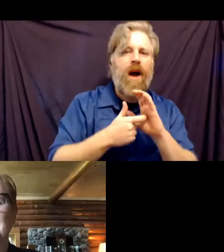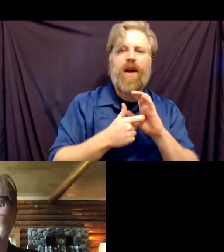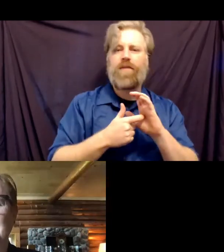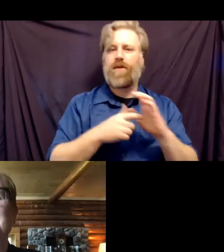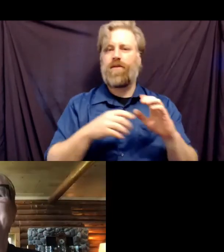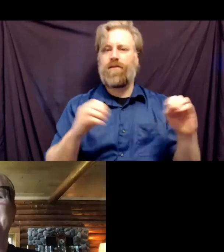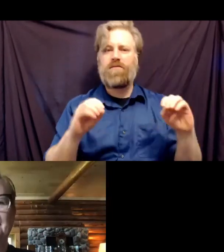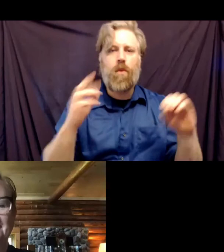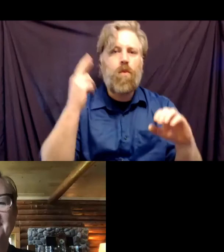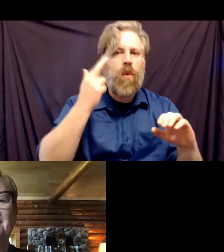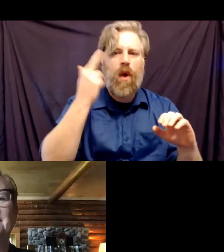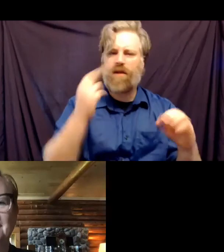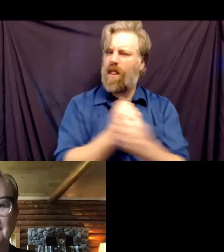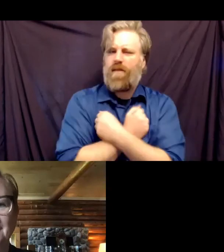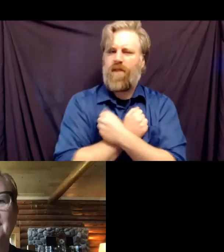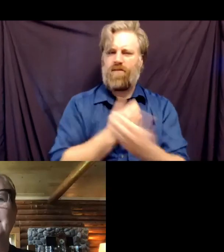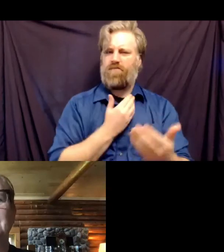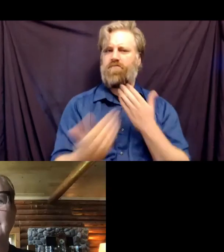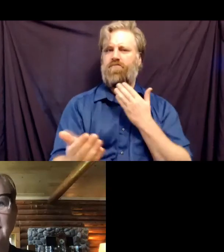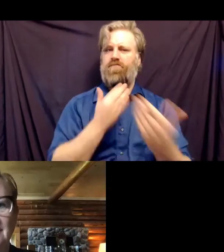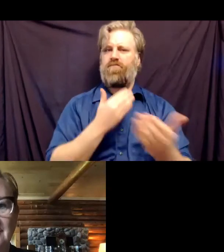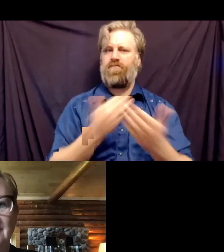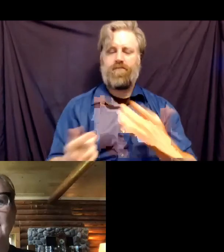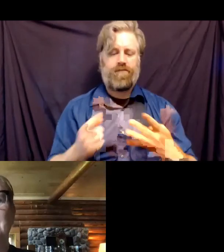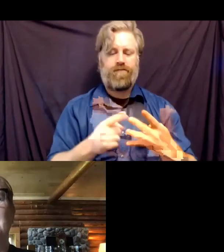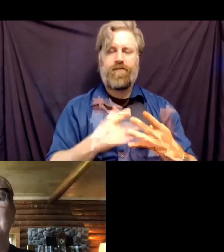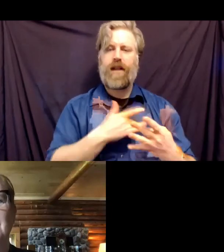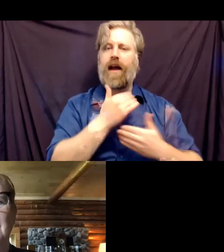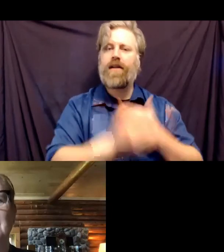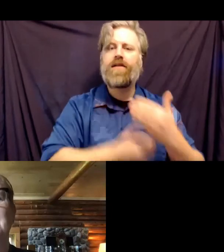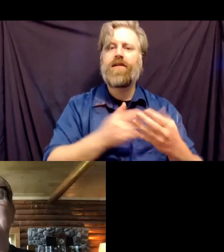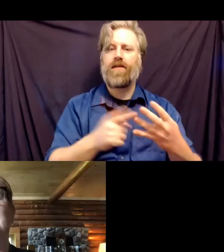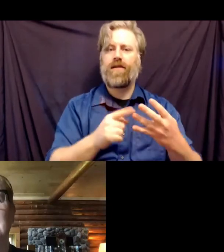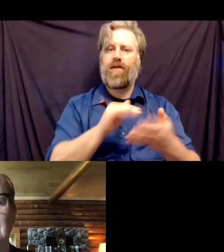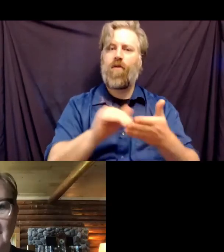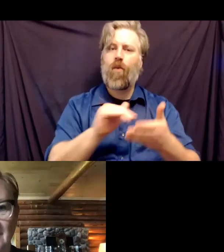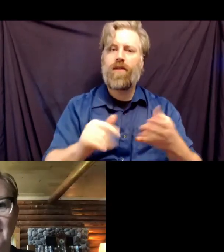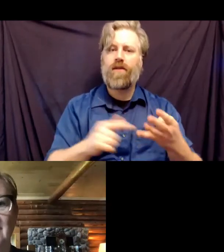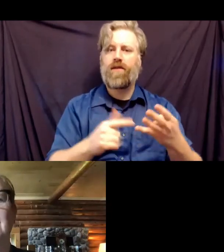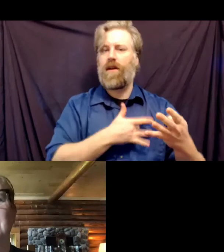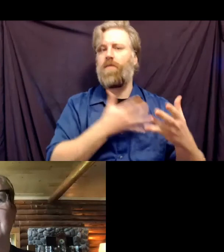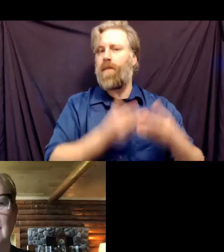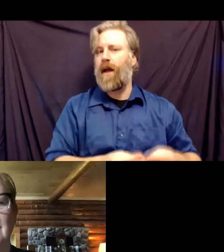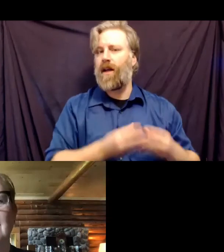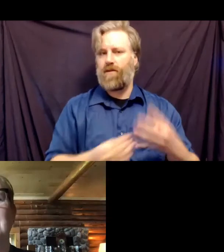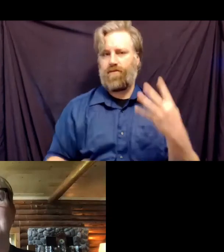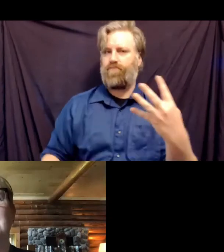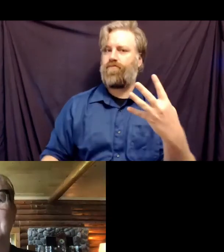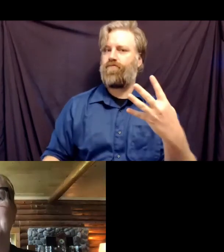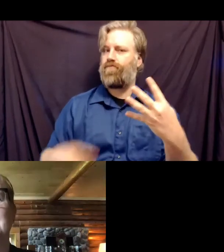reason. Love, kindness, forgiveness, and then compassion. Those 4 things are